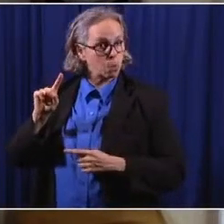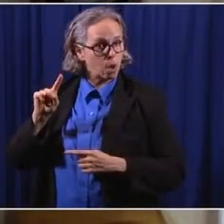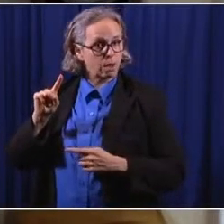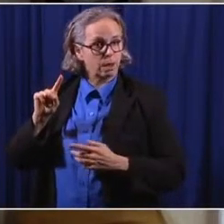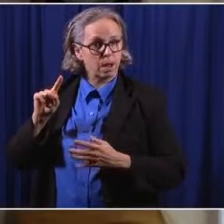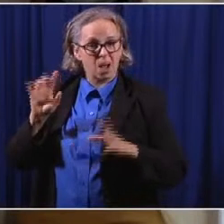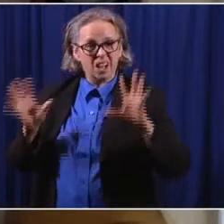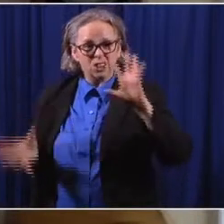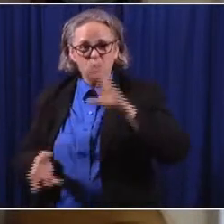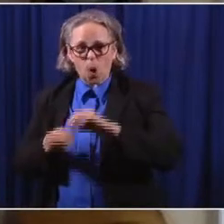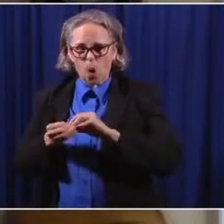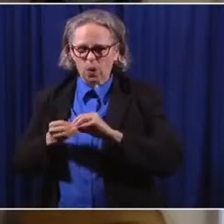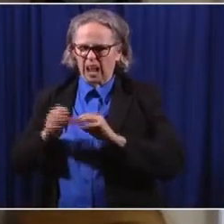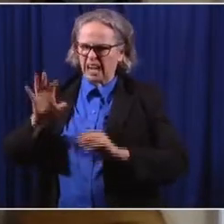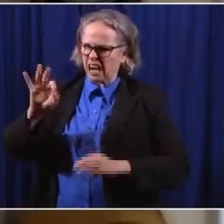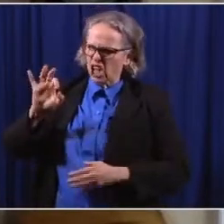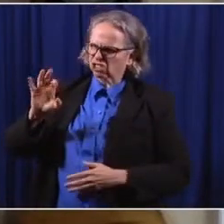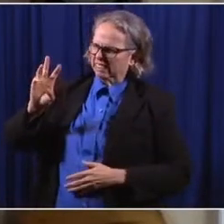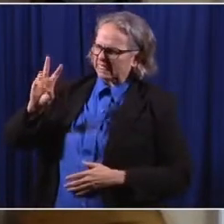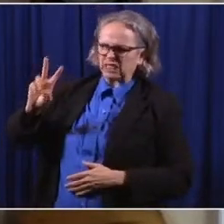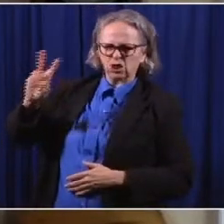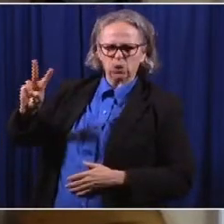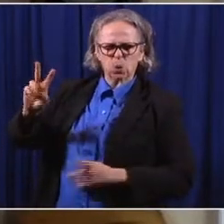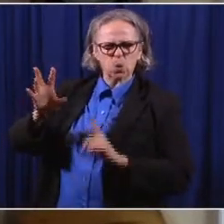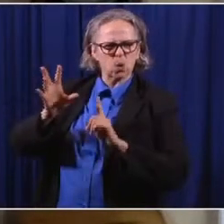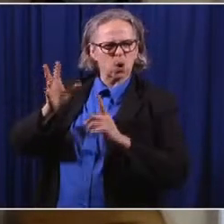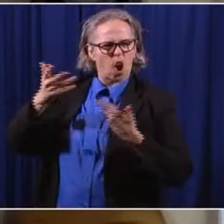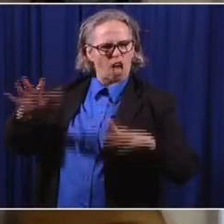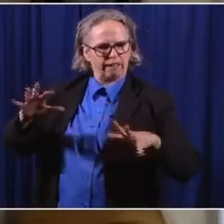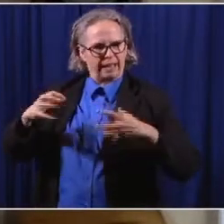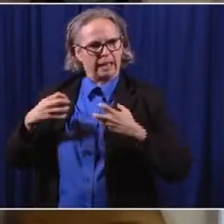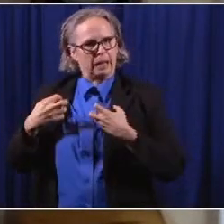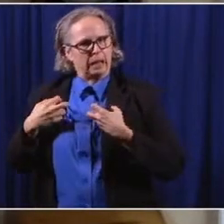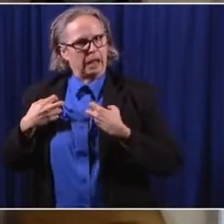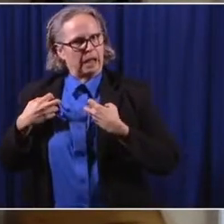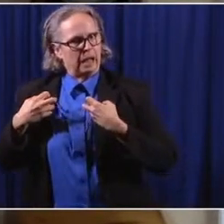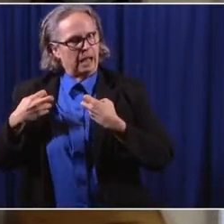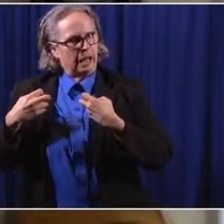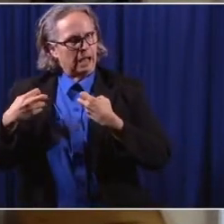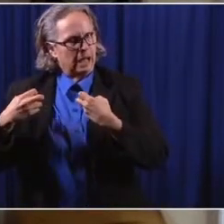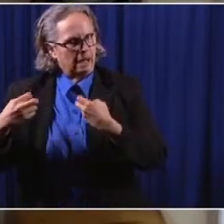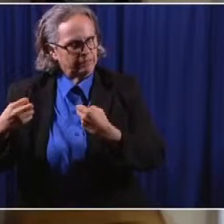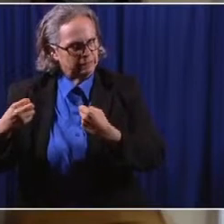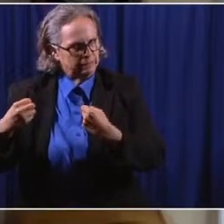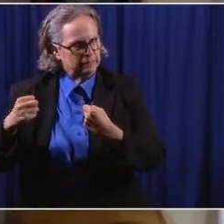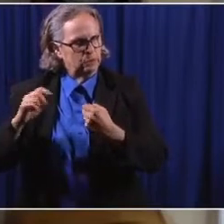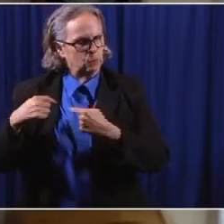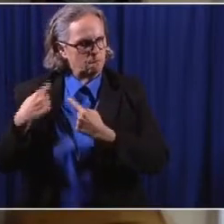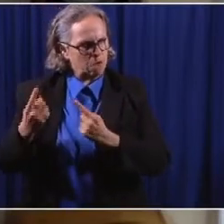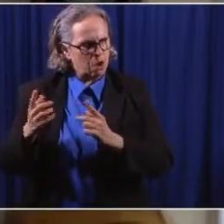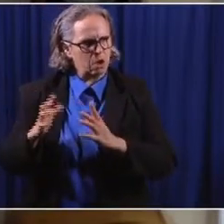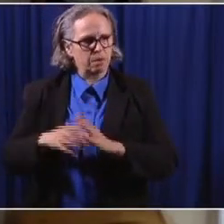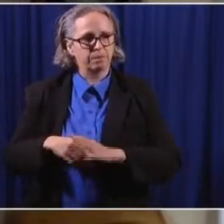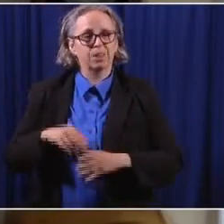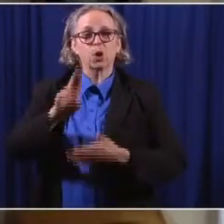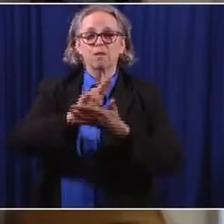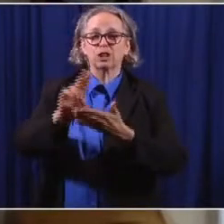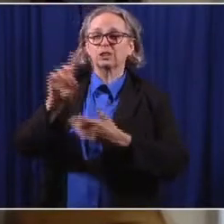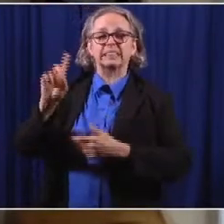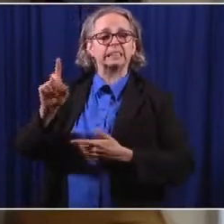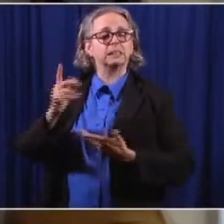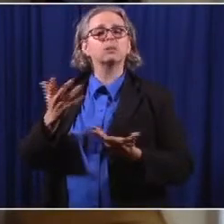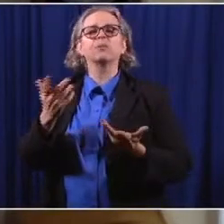total recovered cases, so 962 recovered. UD has shifted their classes to